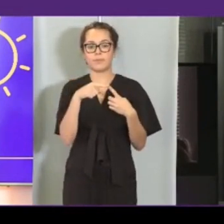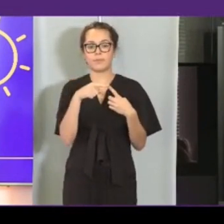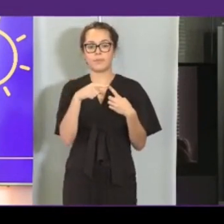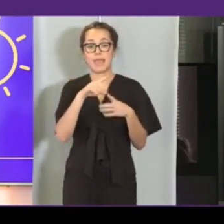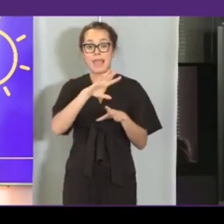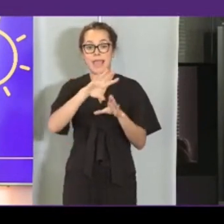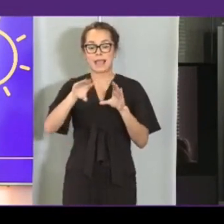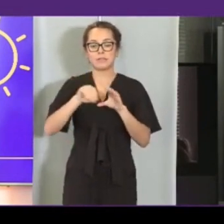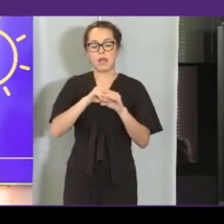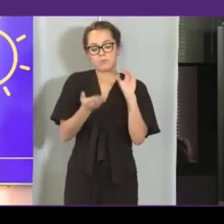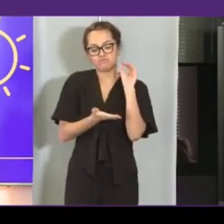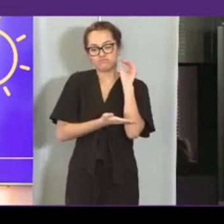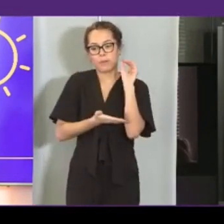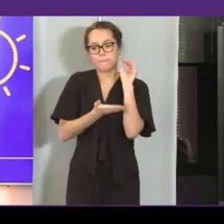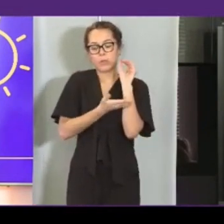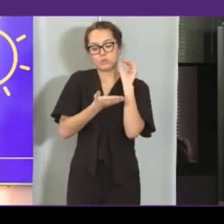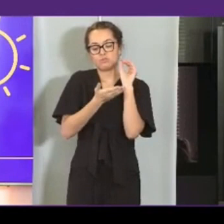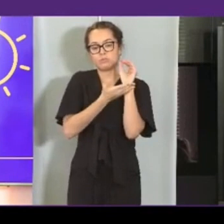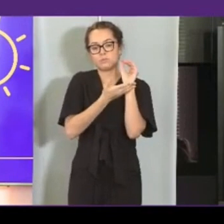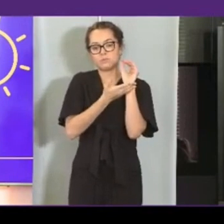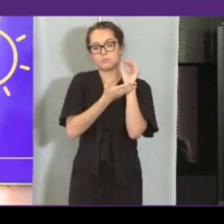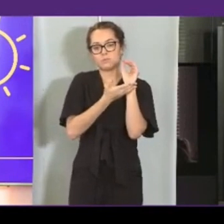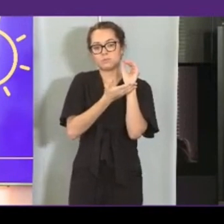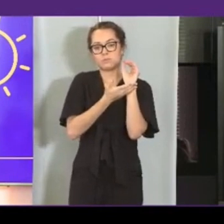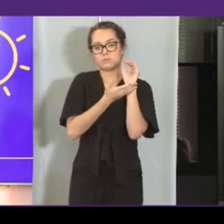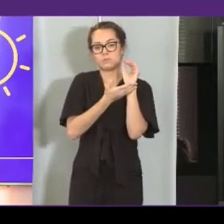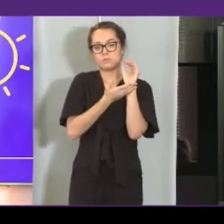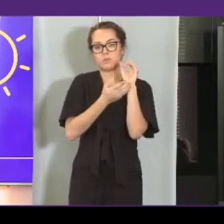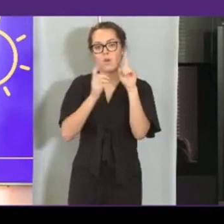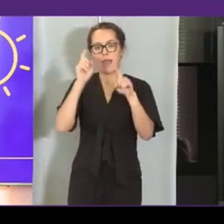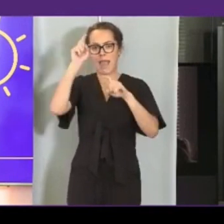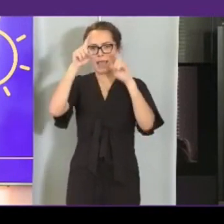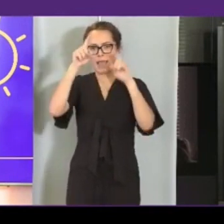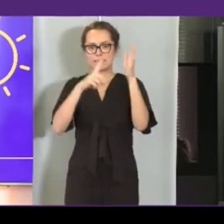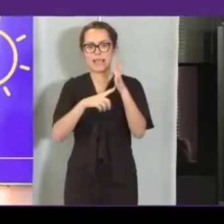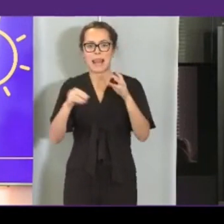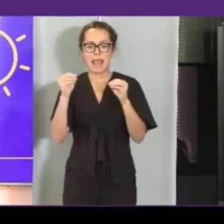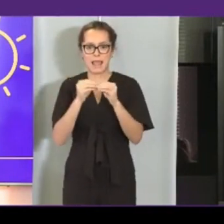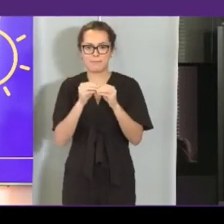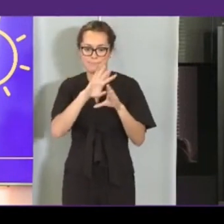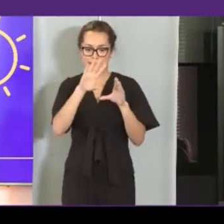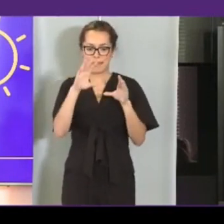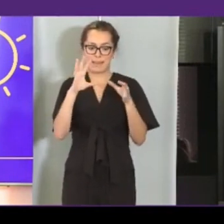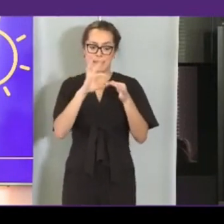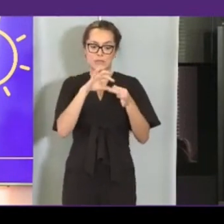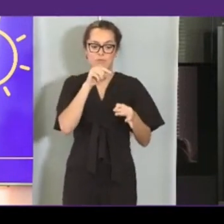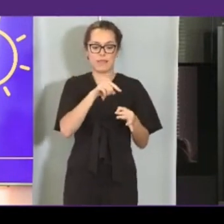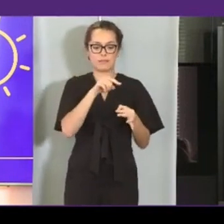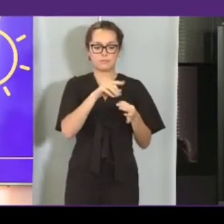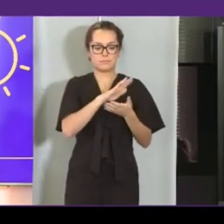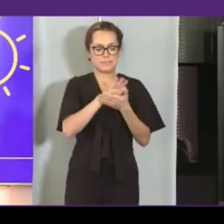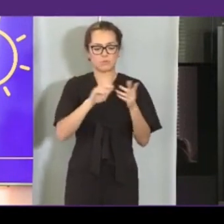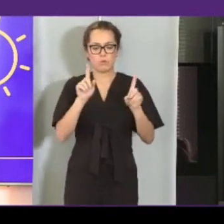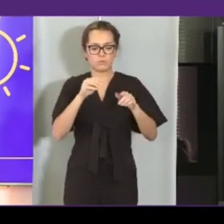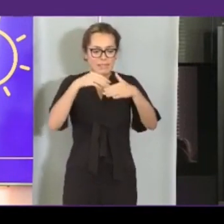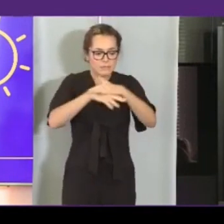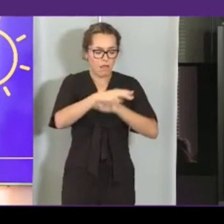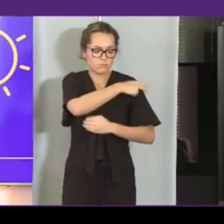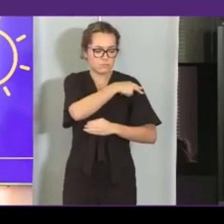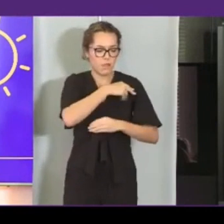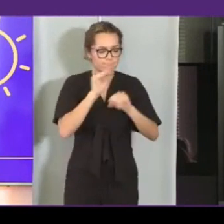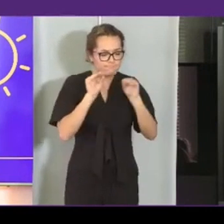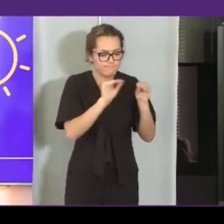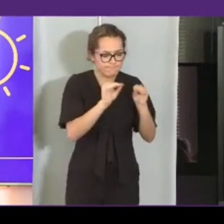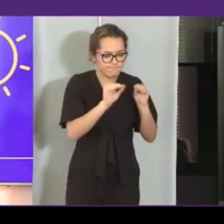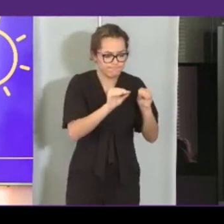internal promotion, so Idea Lab comes into that, so we educate people internally about accessibility, inclusive